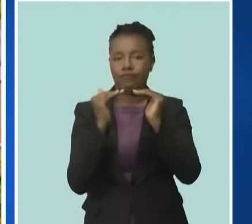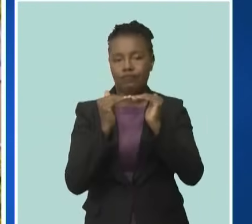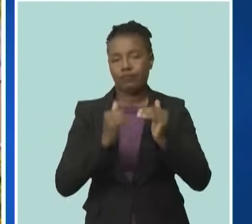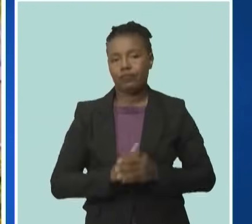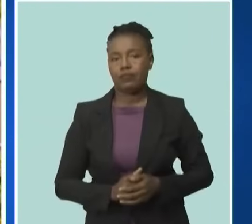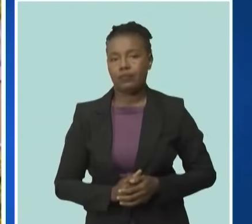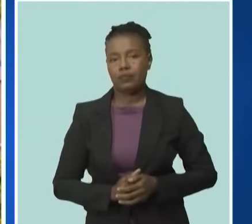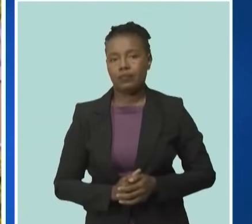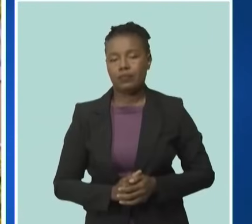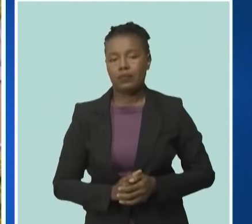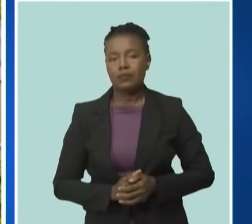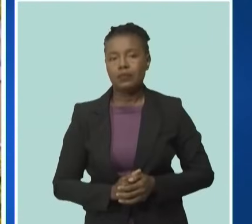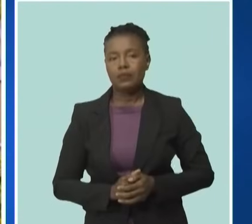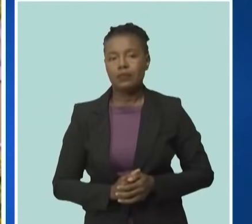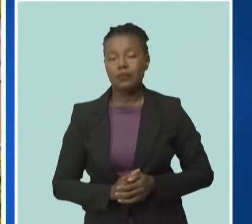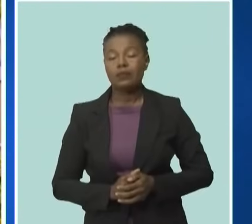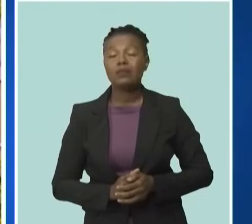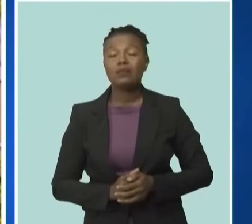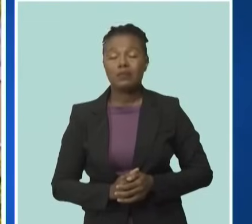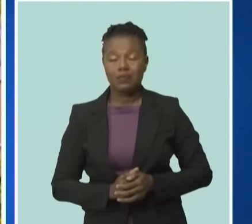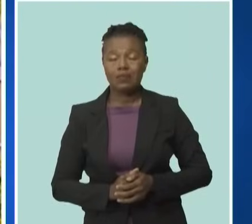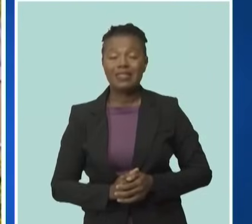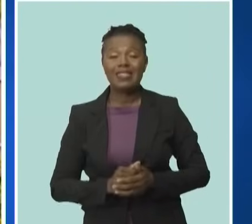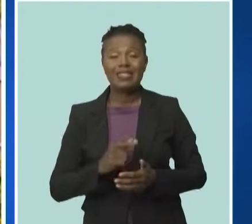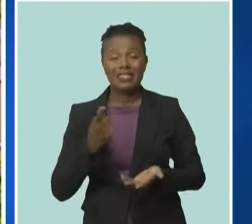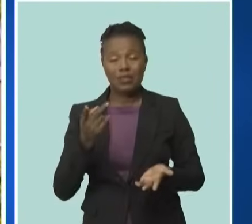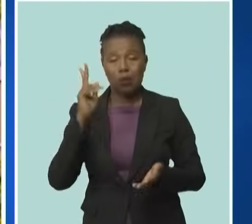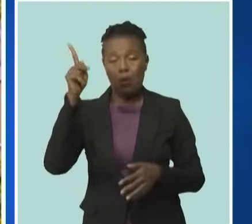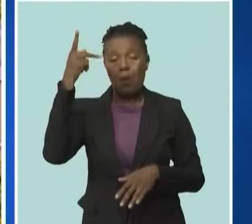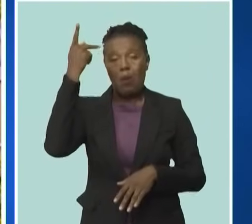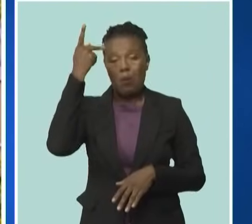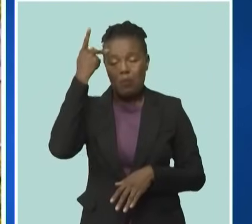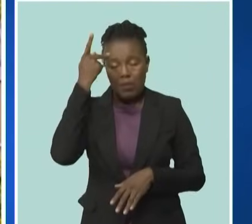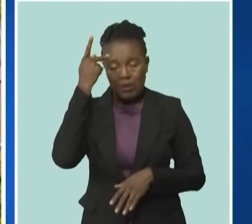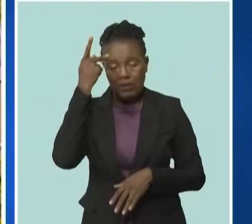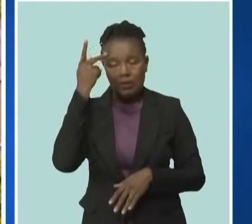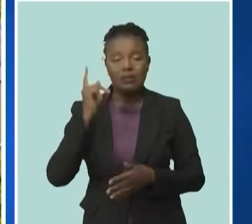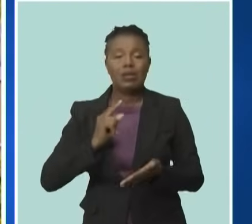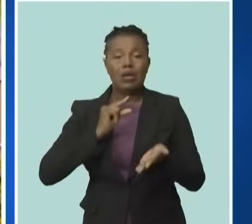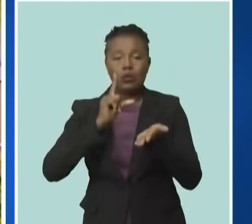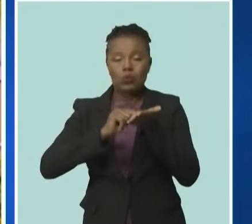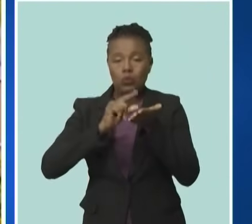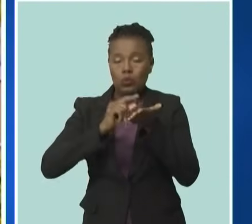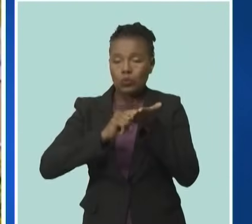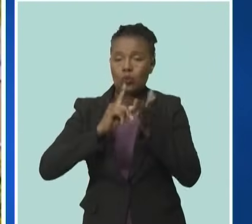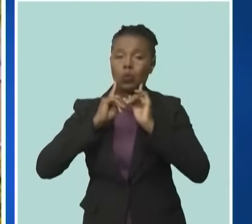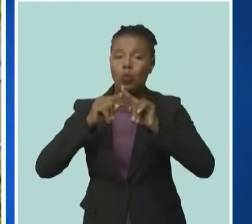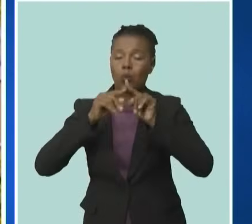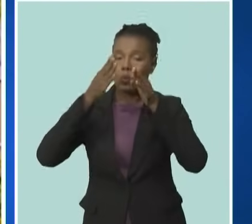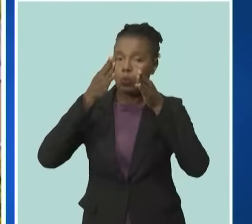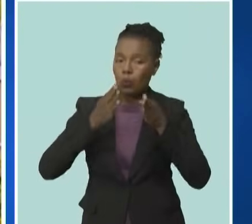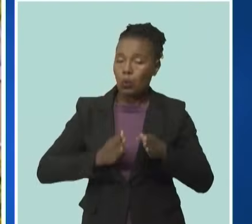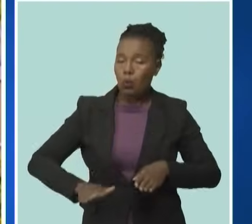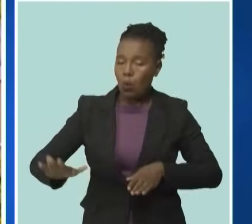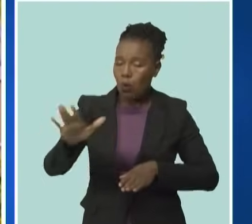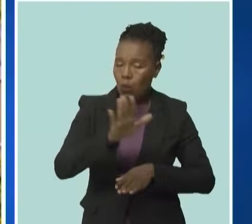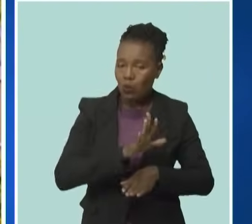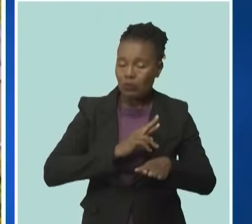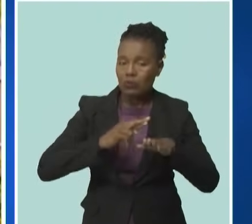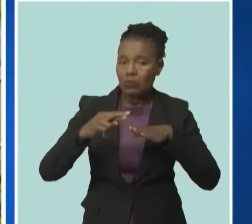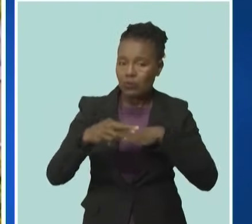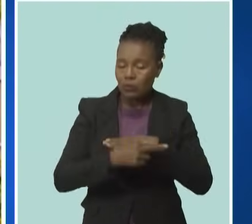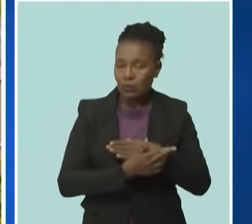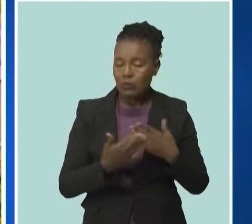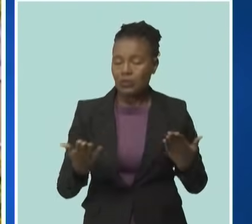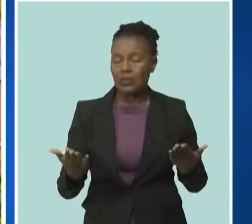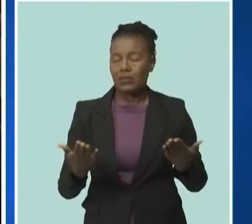The question continues to haunt politics and journalism in our region. Who was harmed